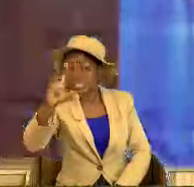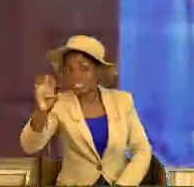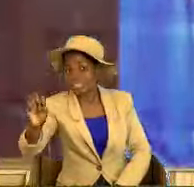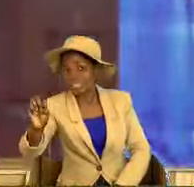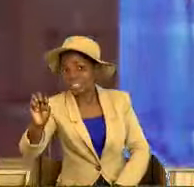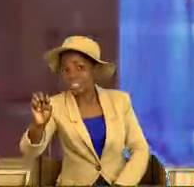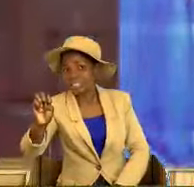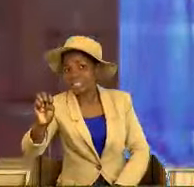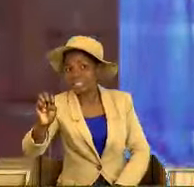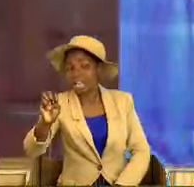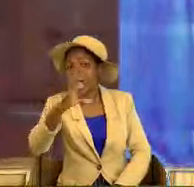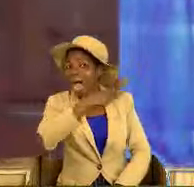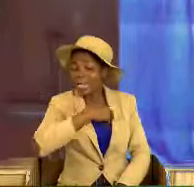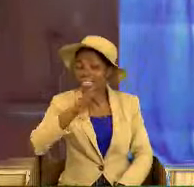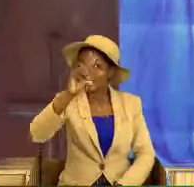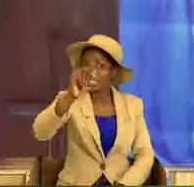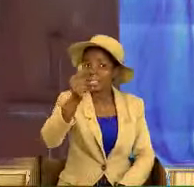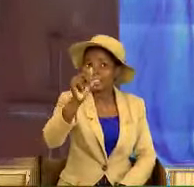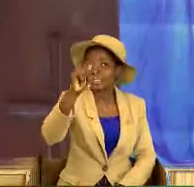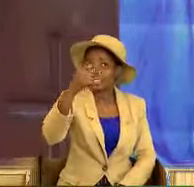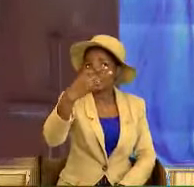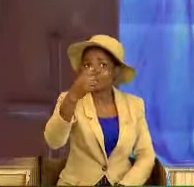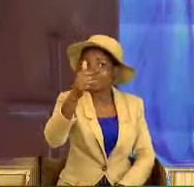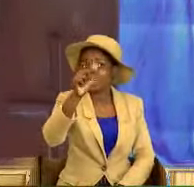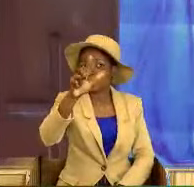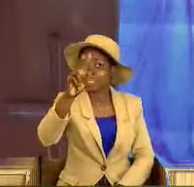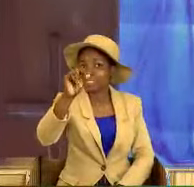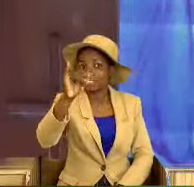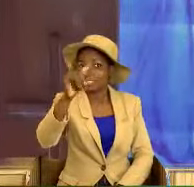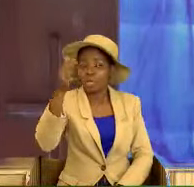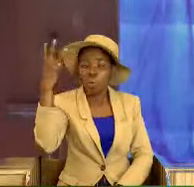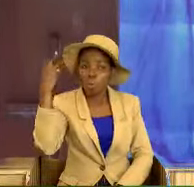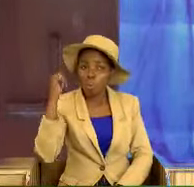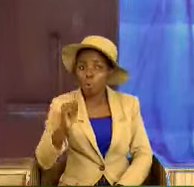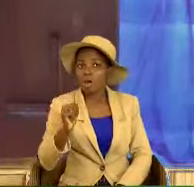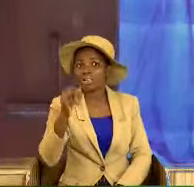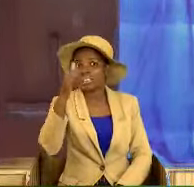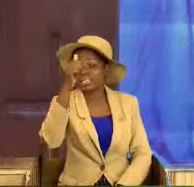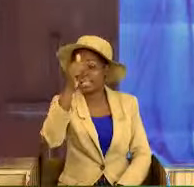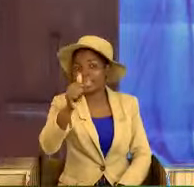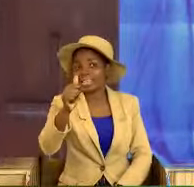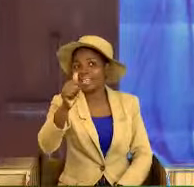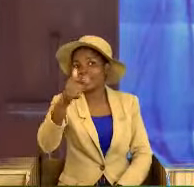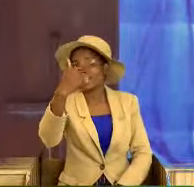Galilean that town had 11